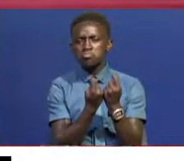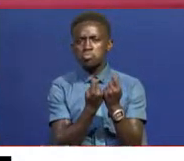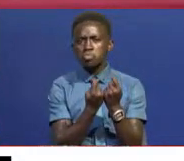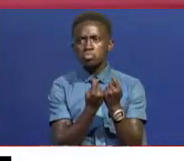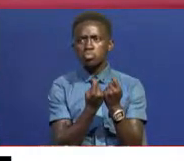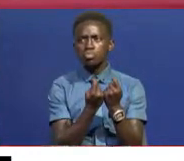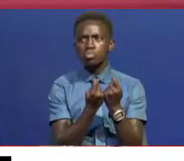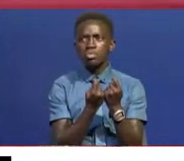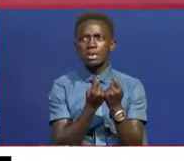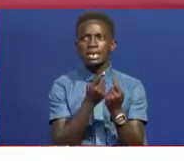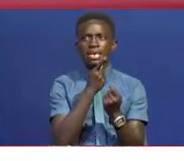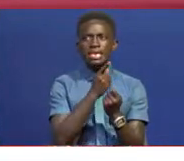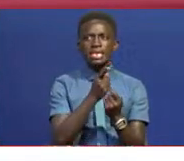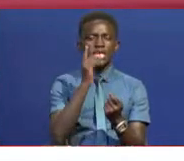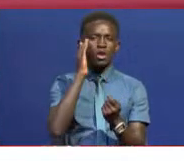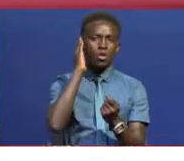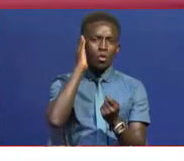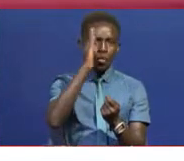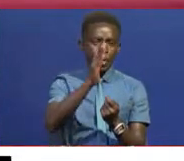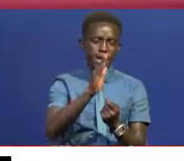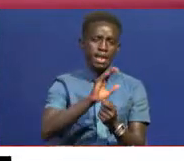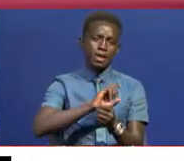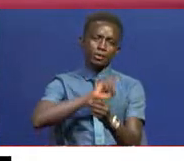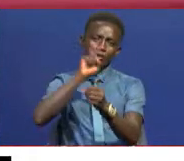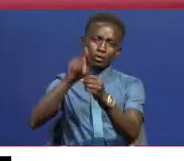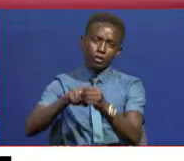to Zakayo, in quotes,